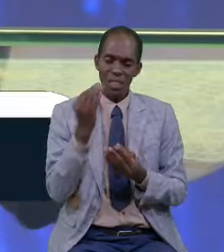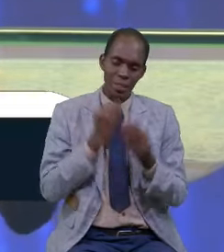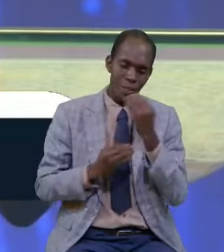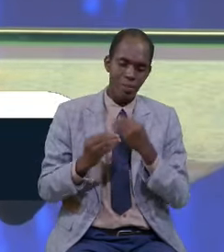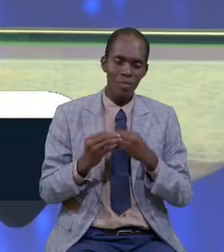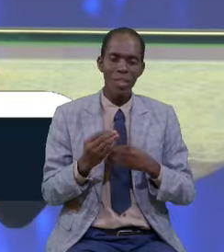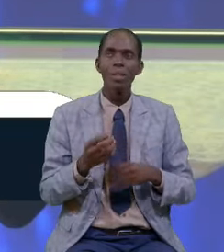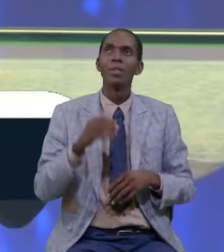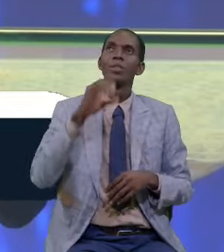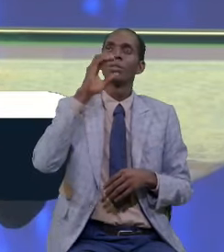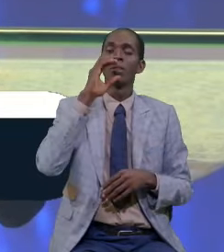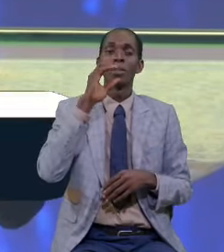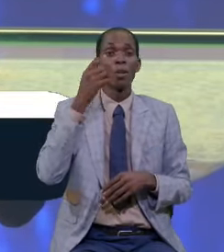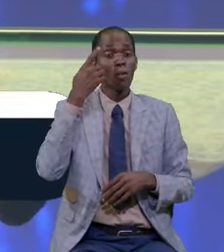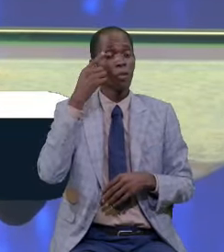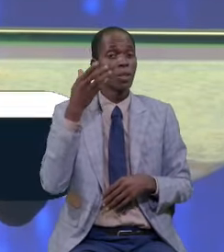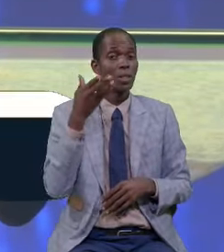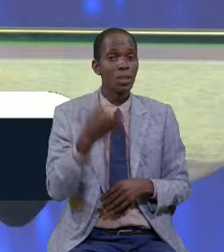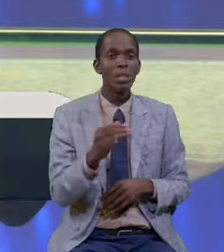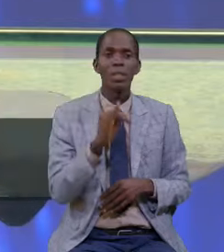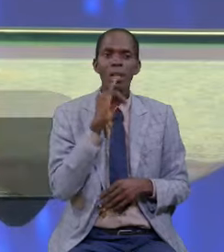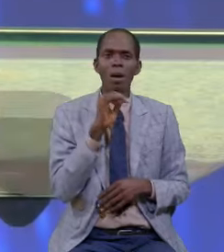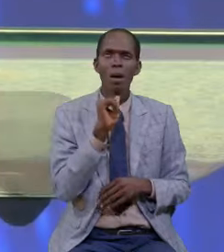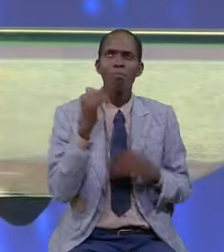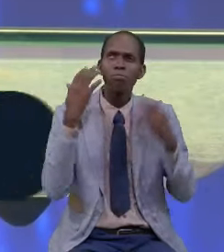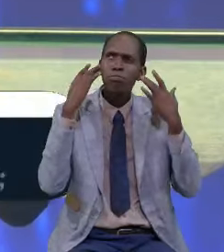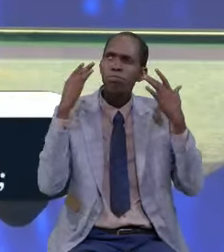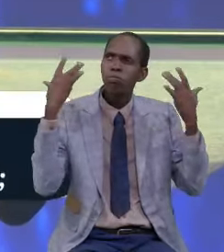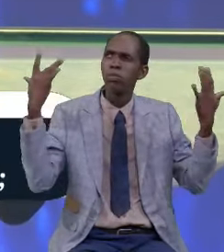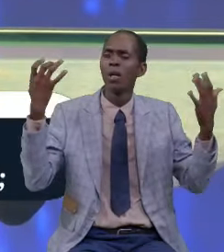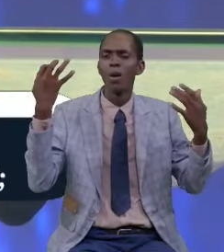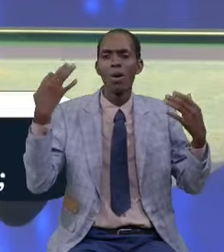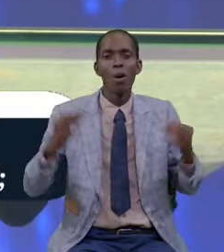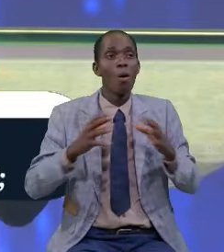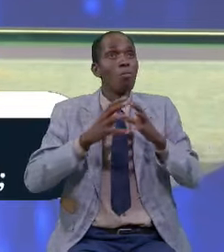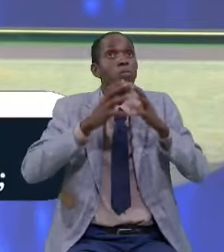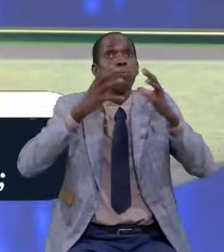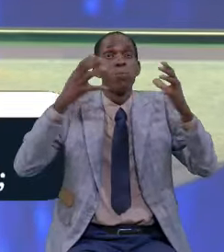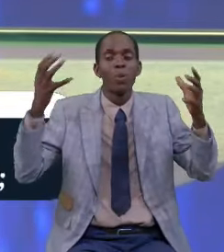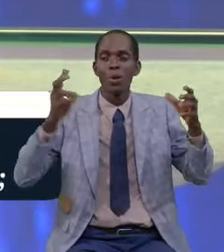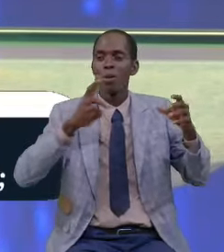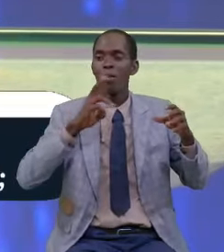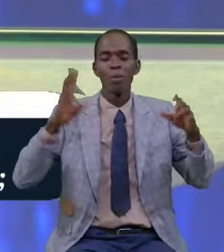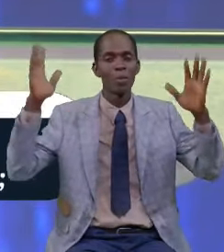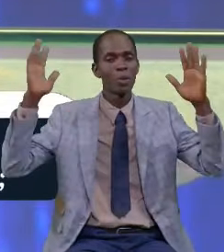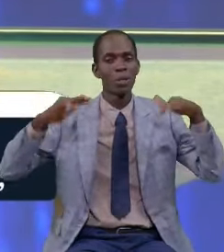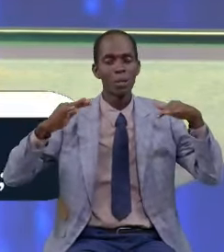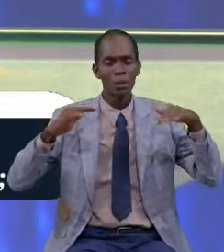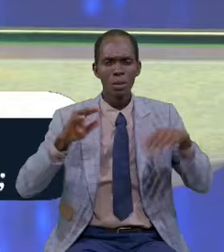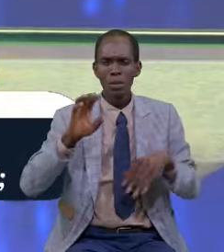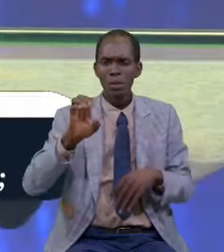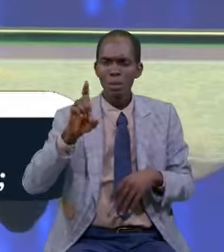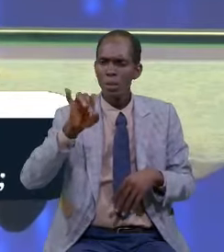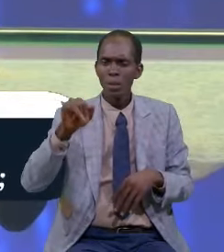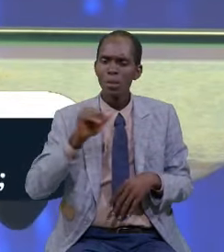for there is a sound of abundance of rain. He had not even prayed for the rain yet,